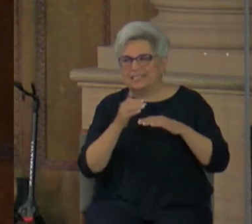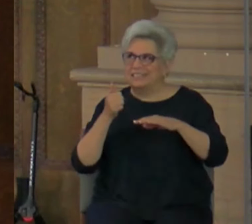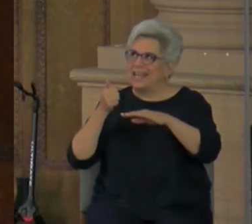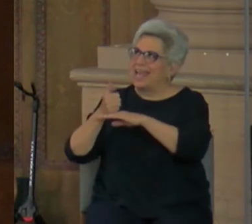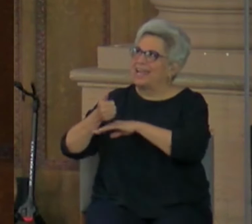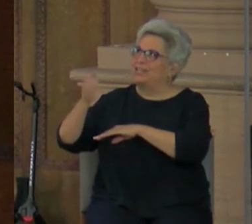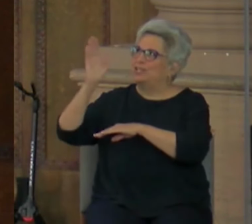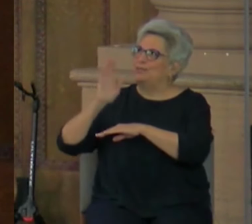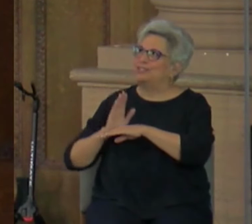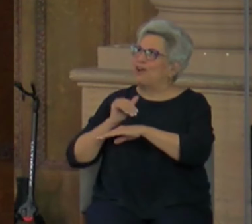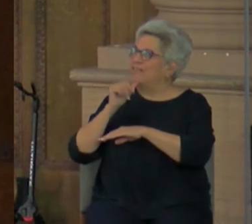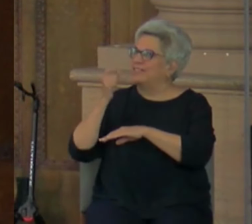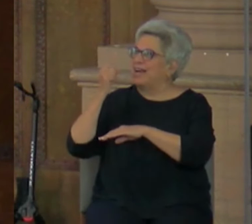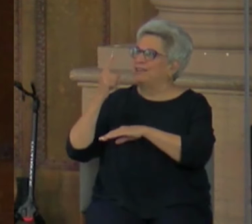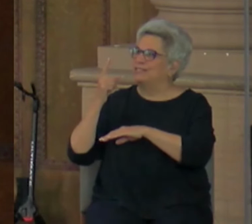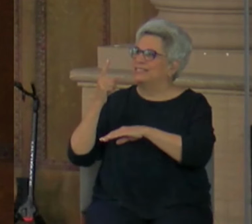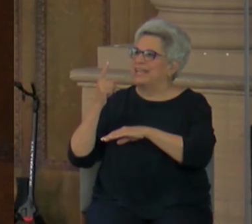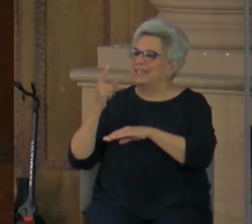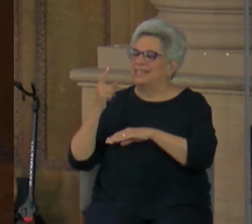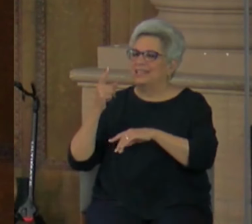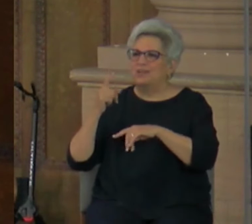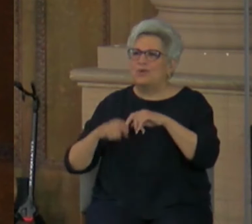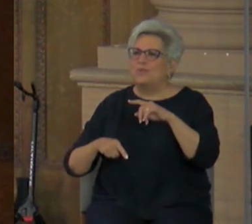We can't accuse him of not caring.